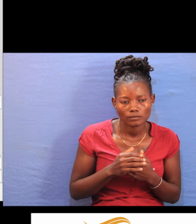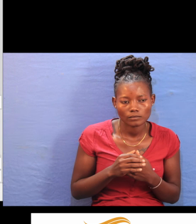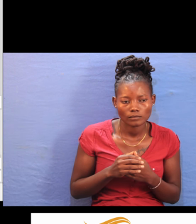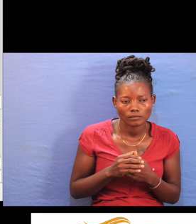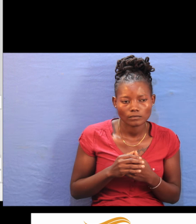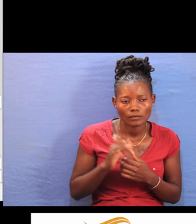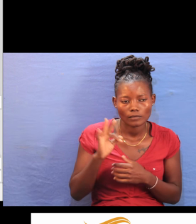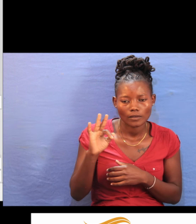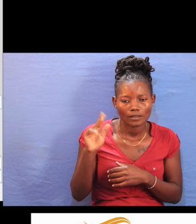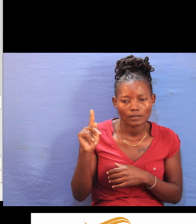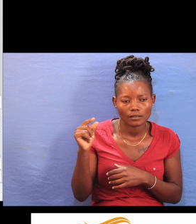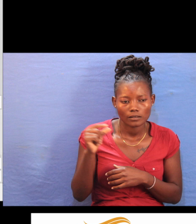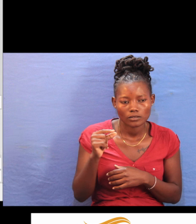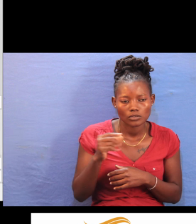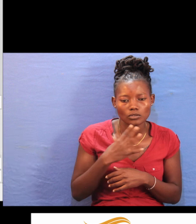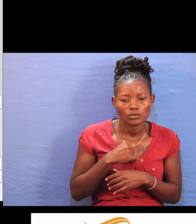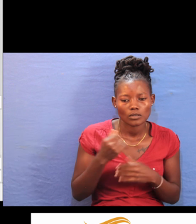lose weight,